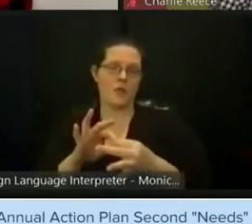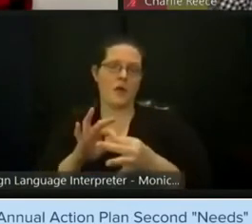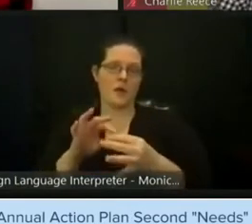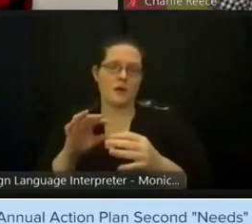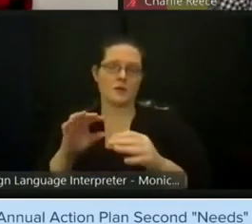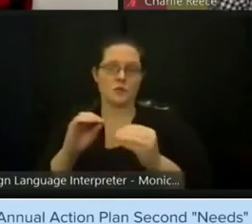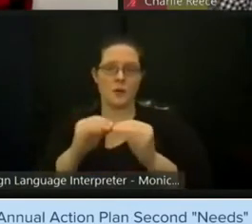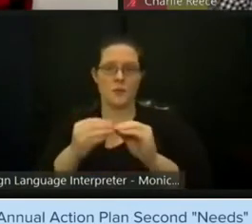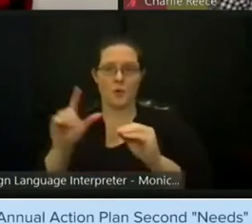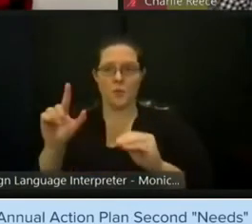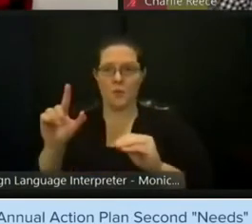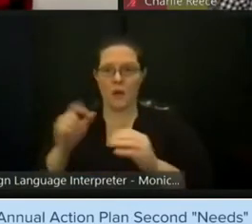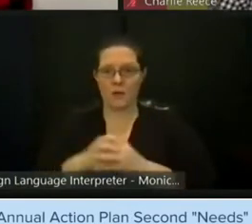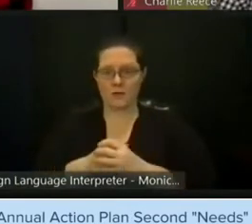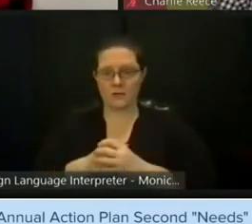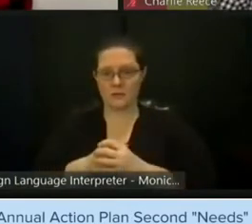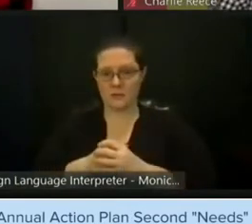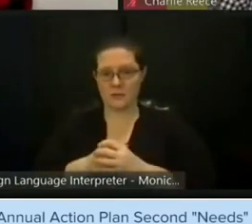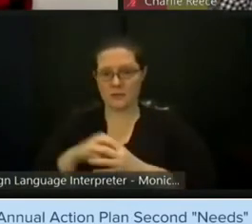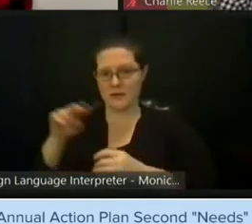anyone else? Mina Azikpe?